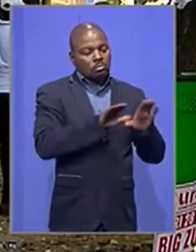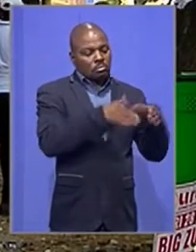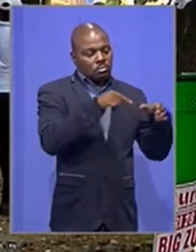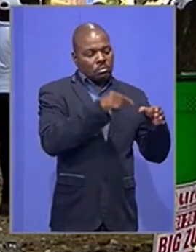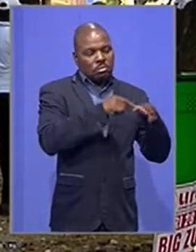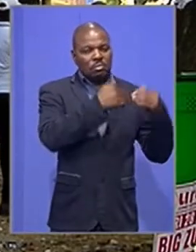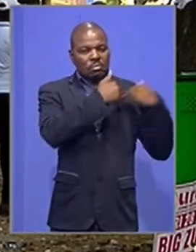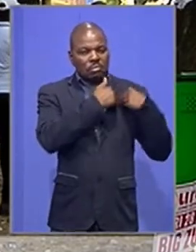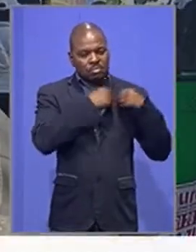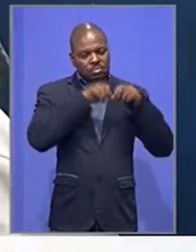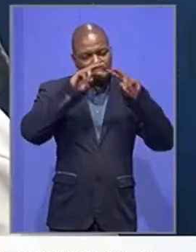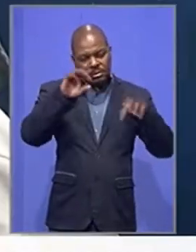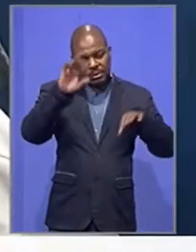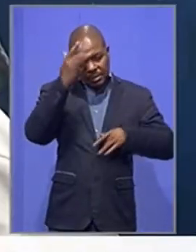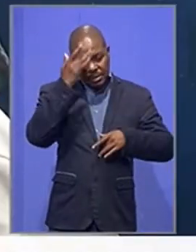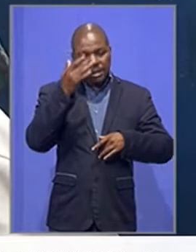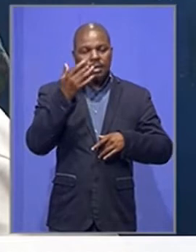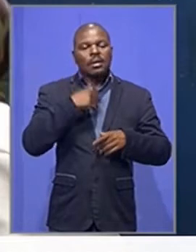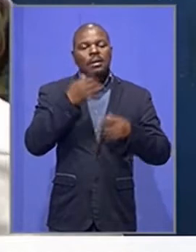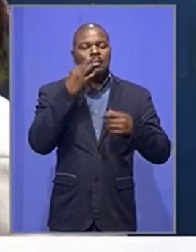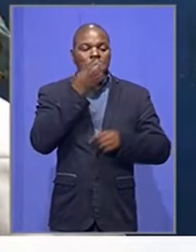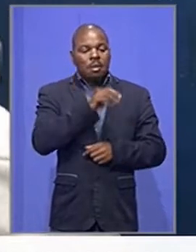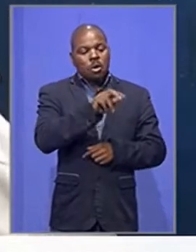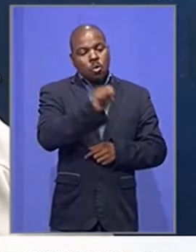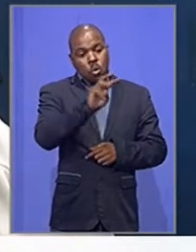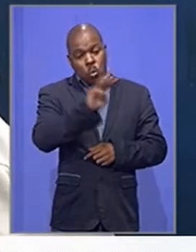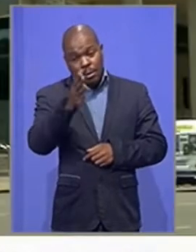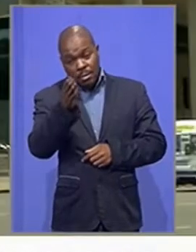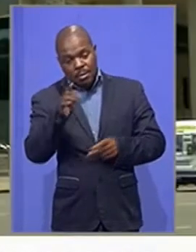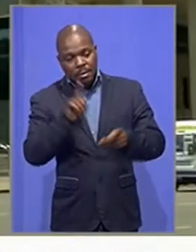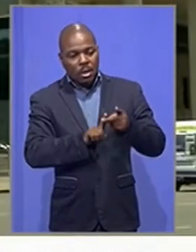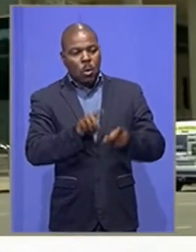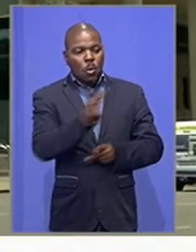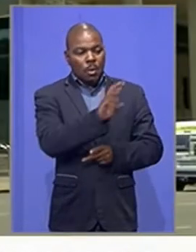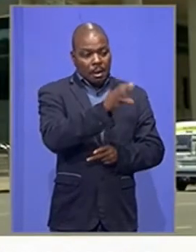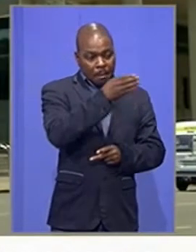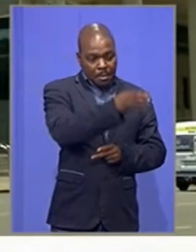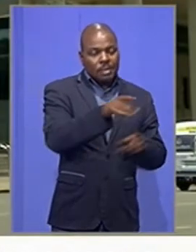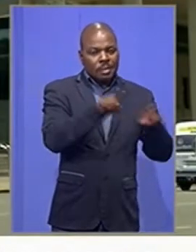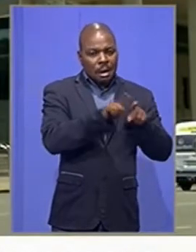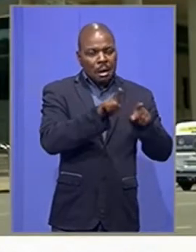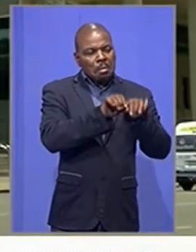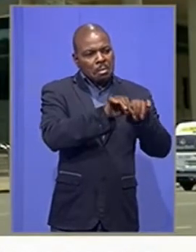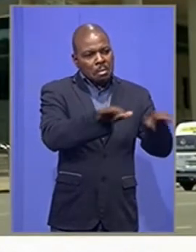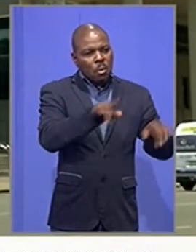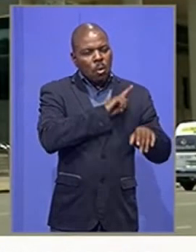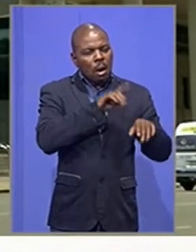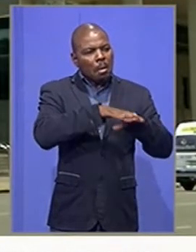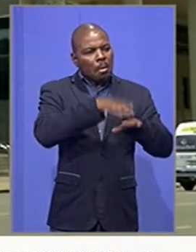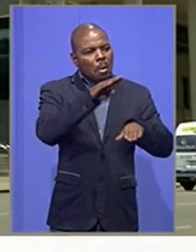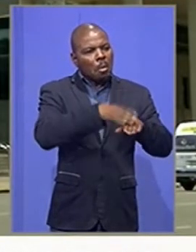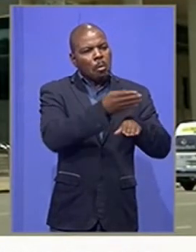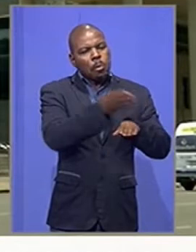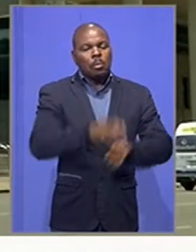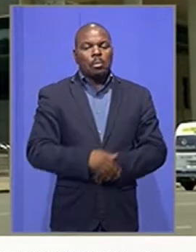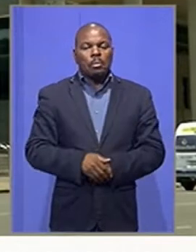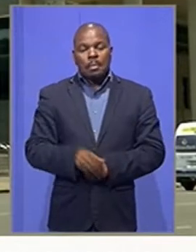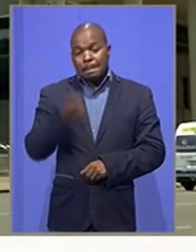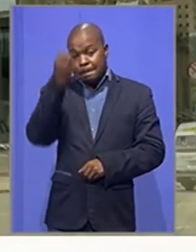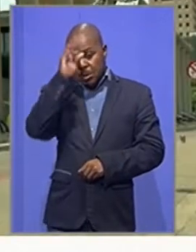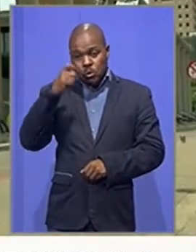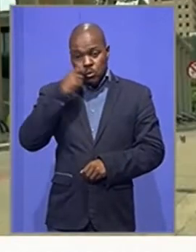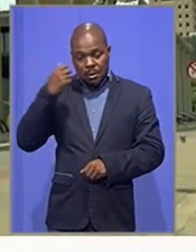le roborobo la bolwetsi jono kwa Northwest le Western Cape go latela go oketsega ga ditshwaetsego. Kgotlatoropo ya Tshwane e